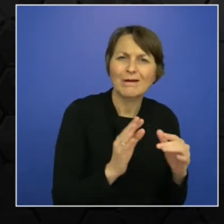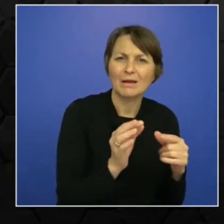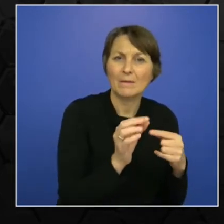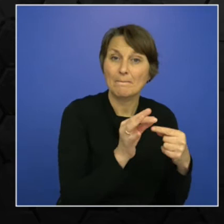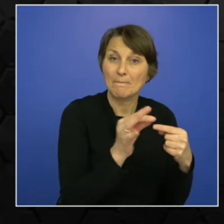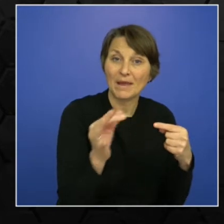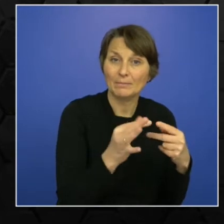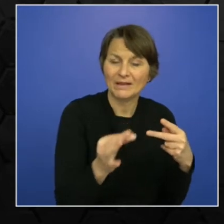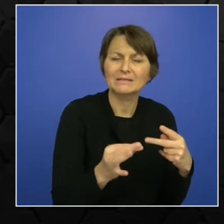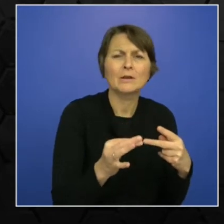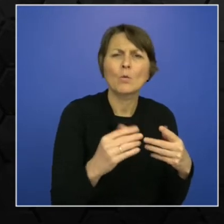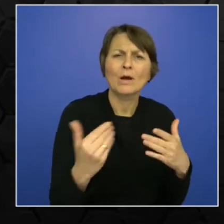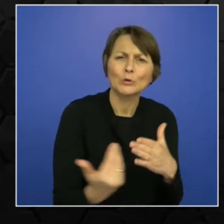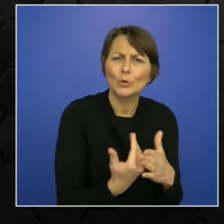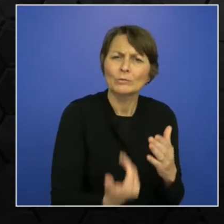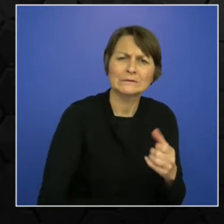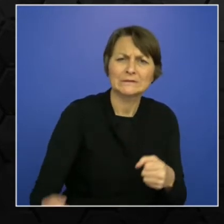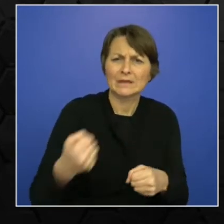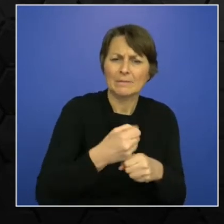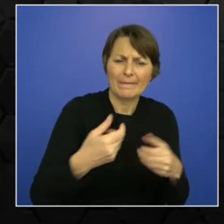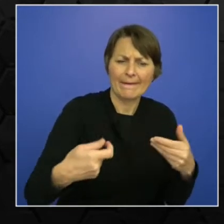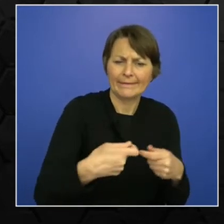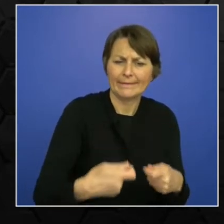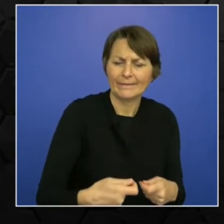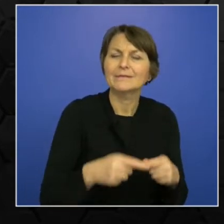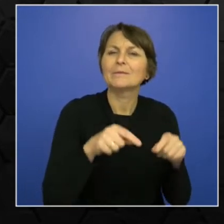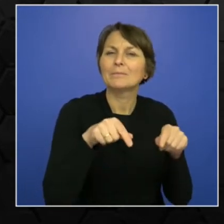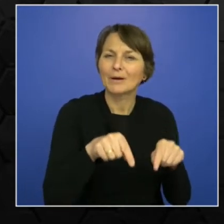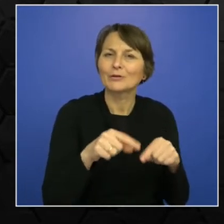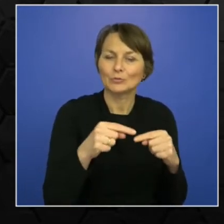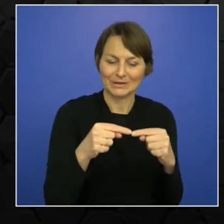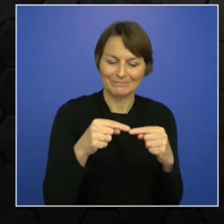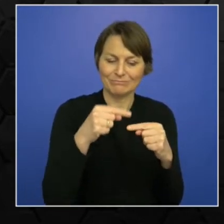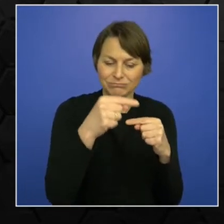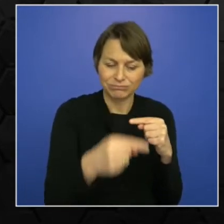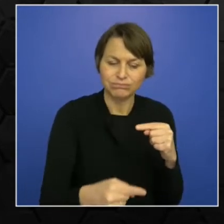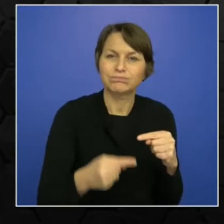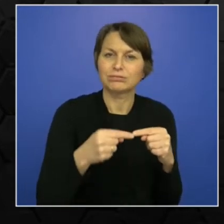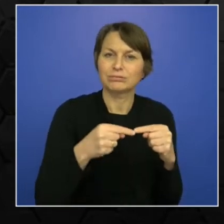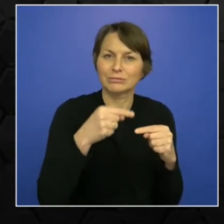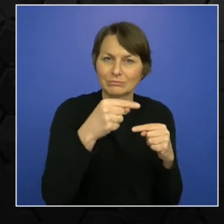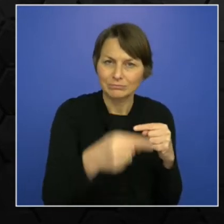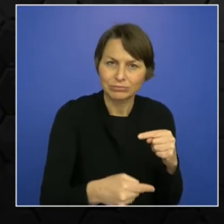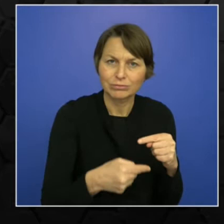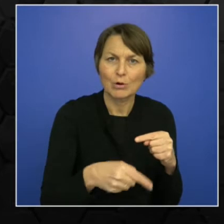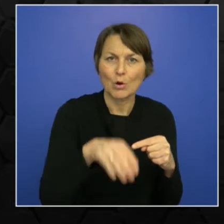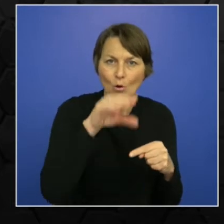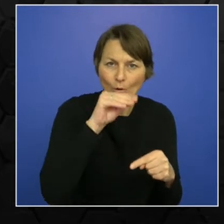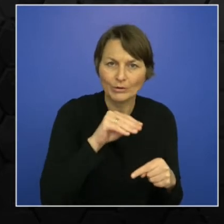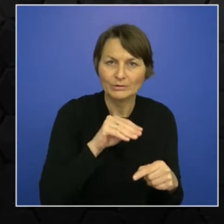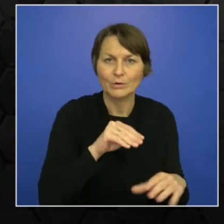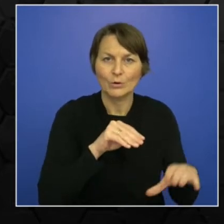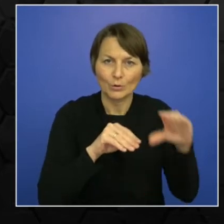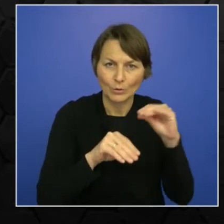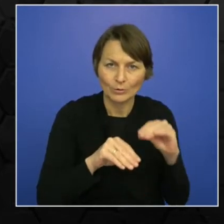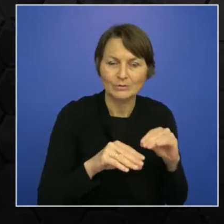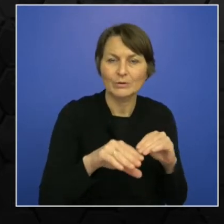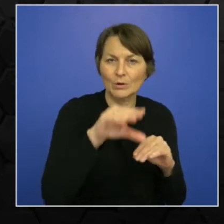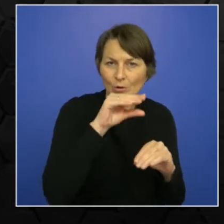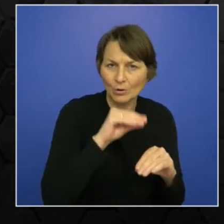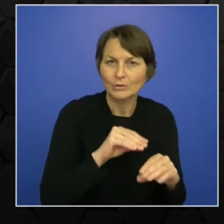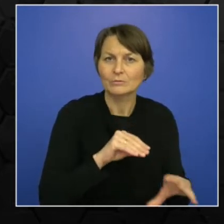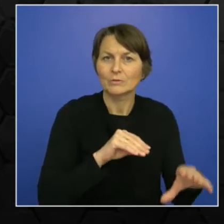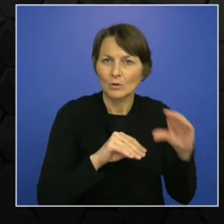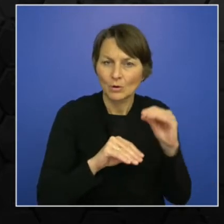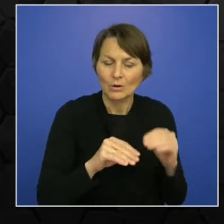initiating new ones, so as to make it a cyclic pattern to learn new sequence data. And that is how